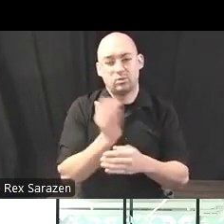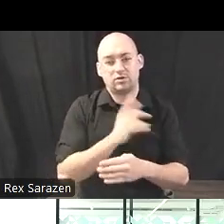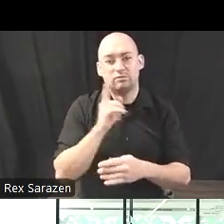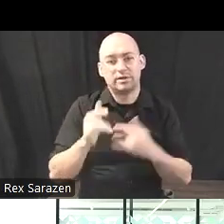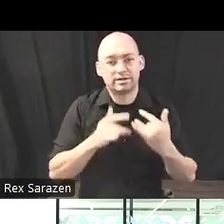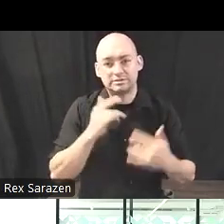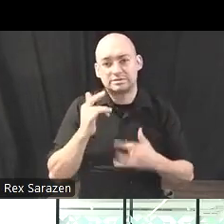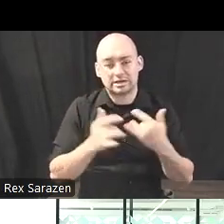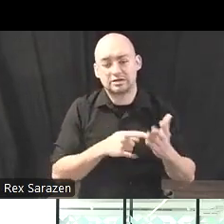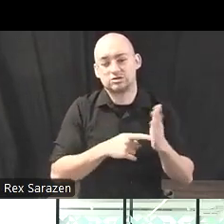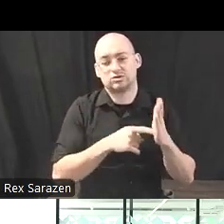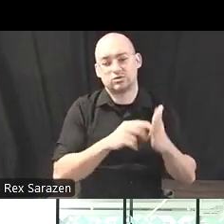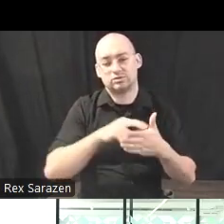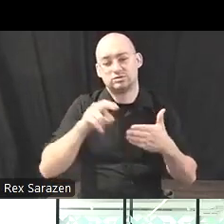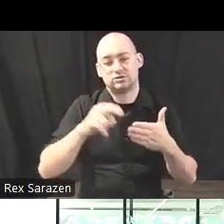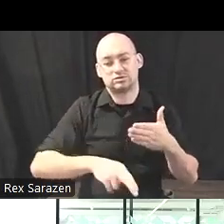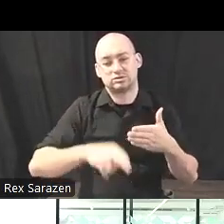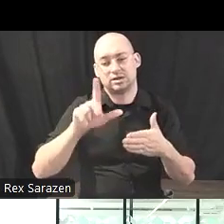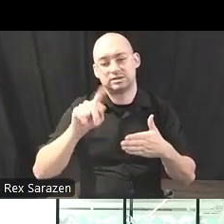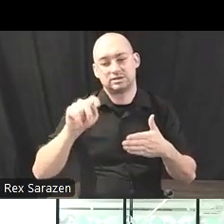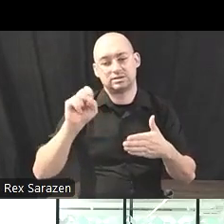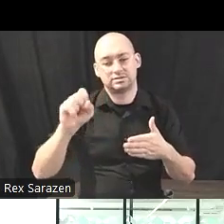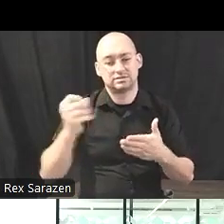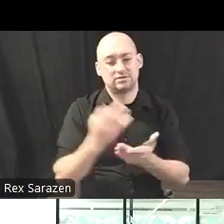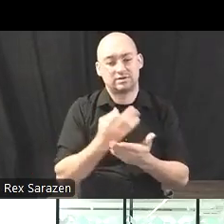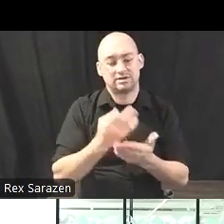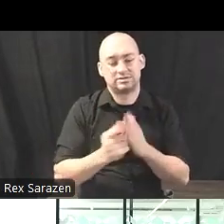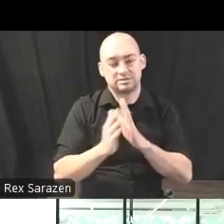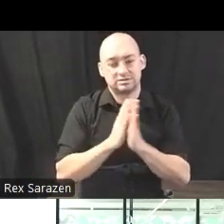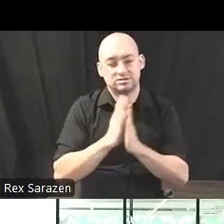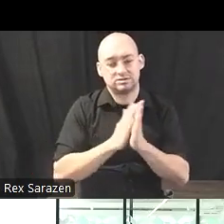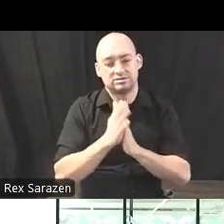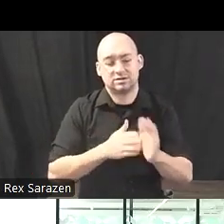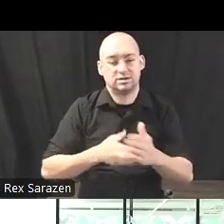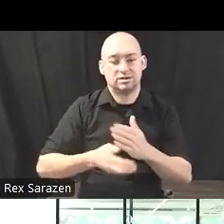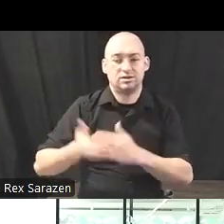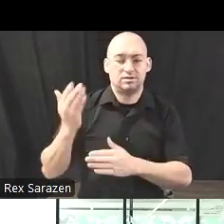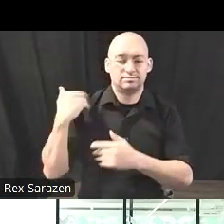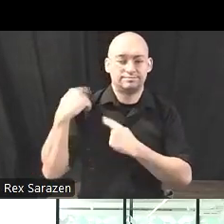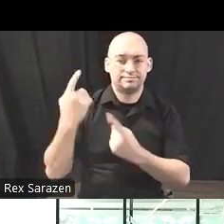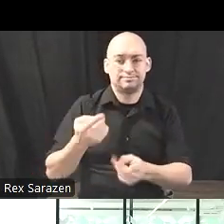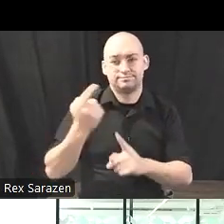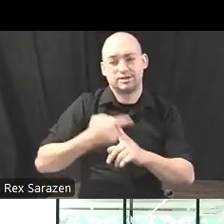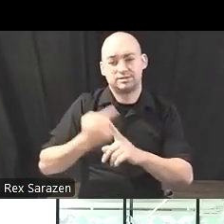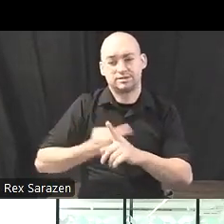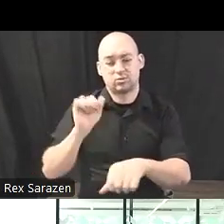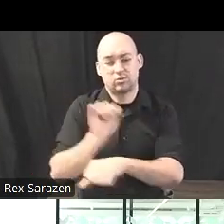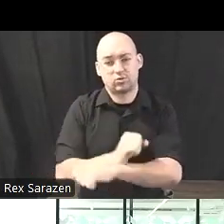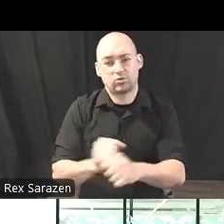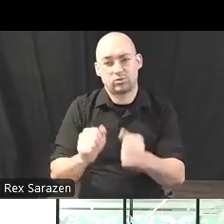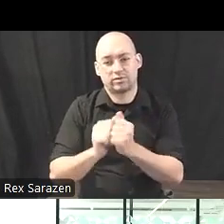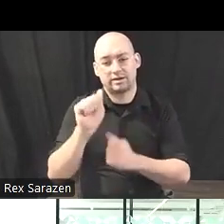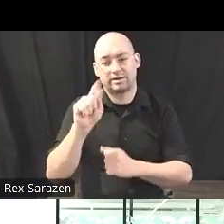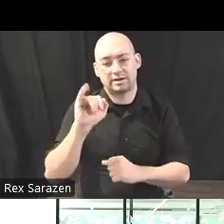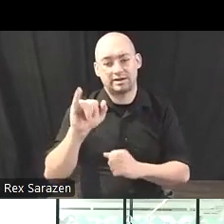show the results of our LTSS financing initiative. Over the past few months, we have worked with ATI Strategies